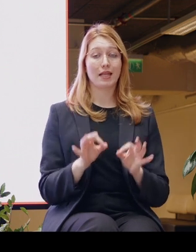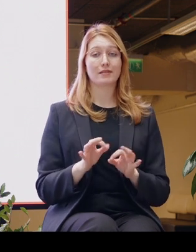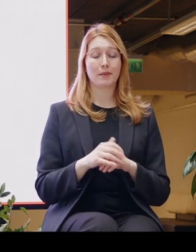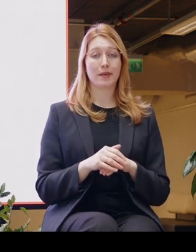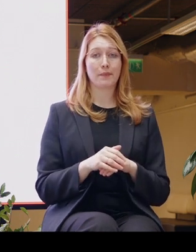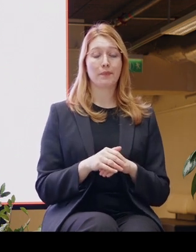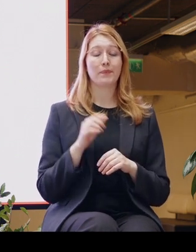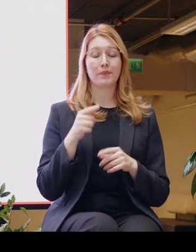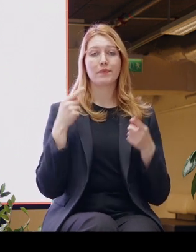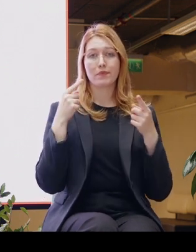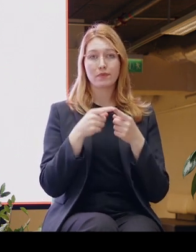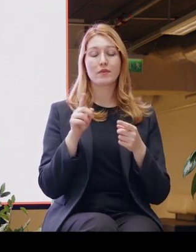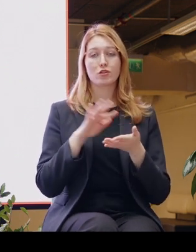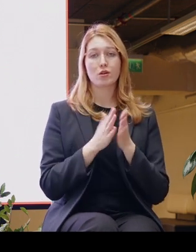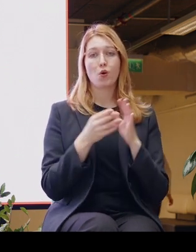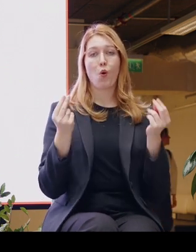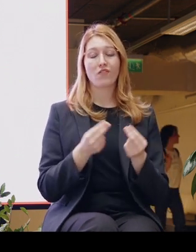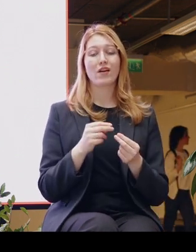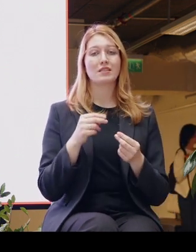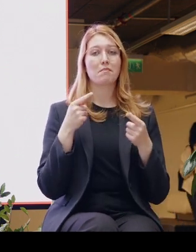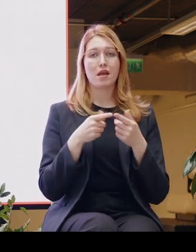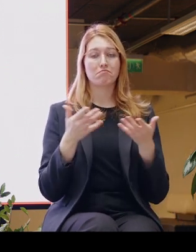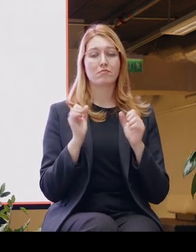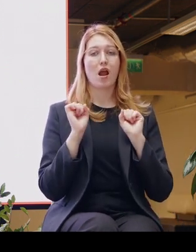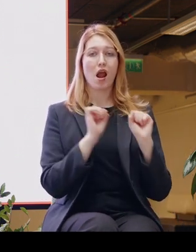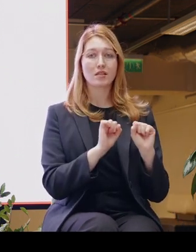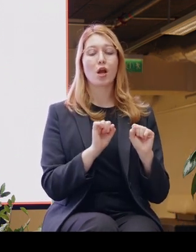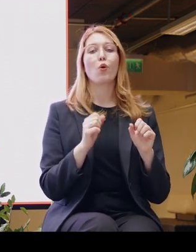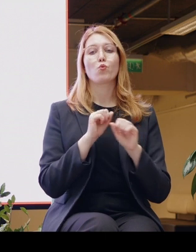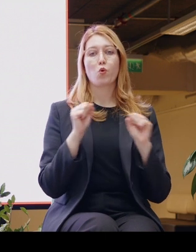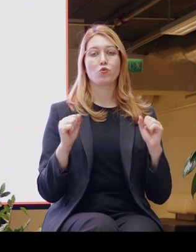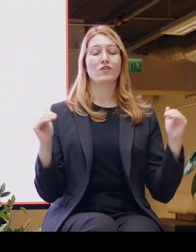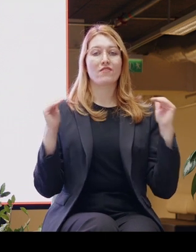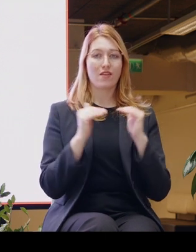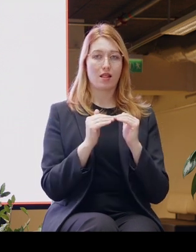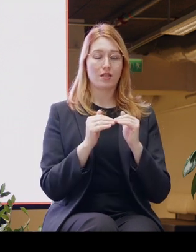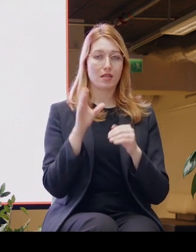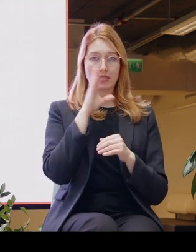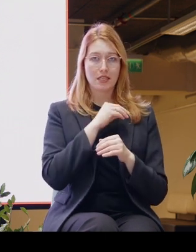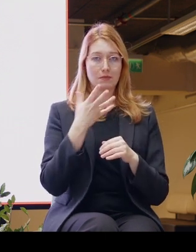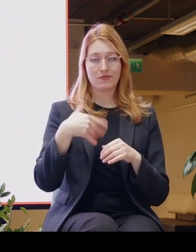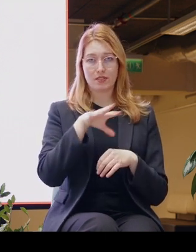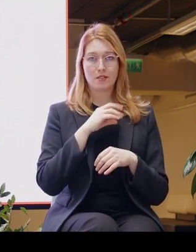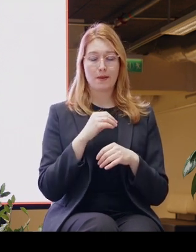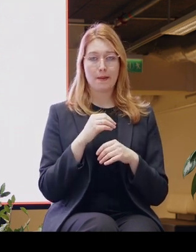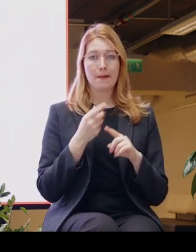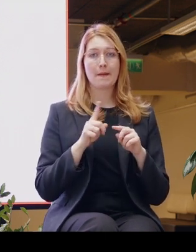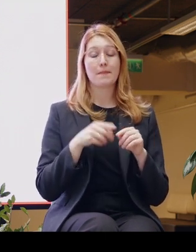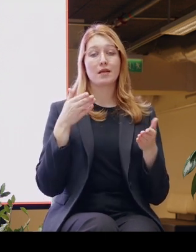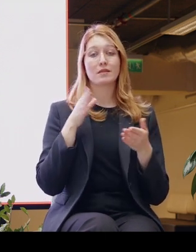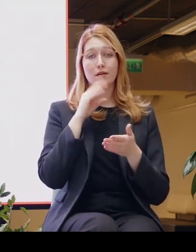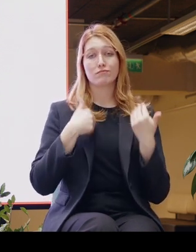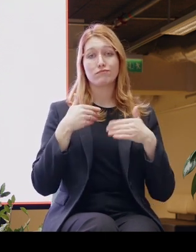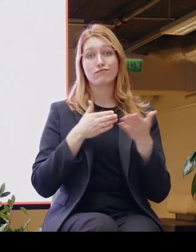The purpose of the convention is to protect and ensure equal opportunities for all. It's accessibility